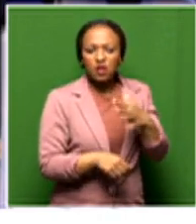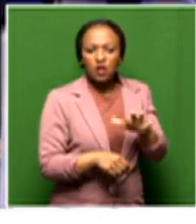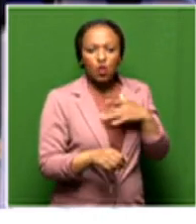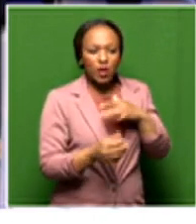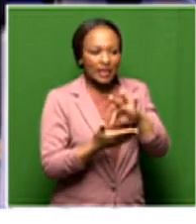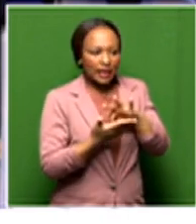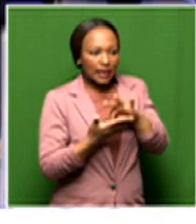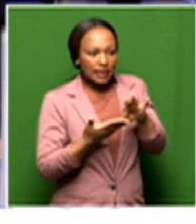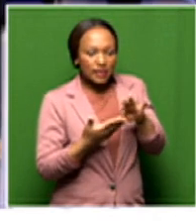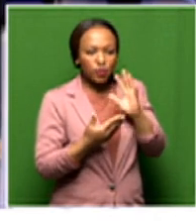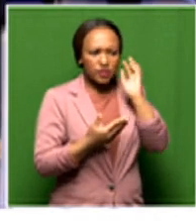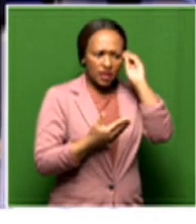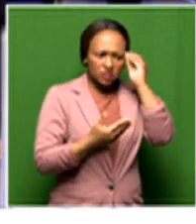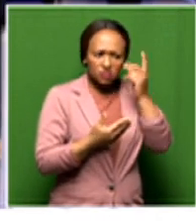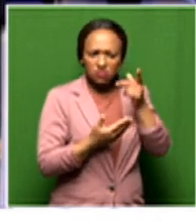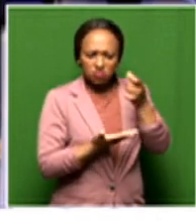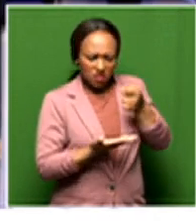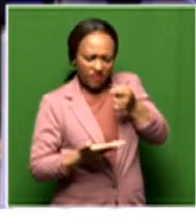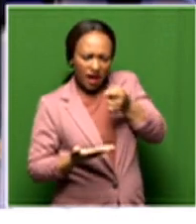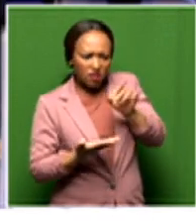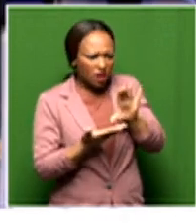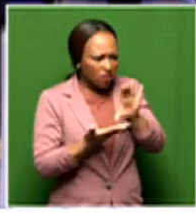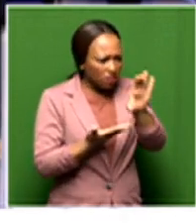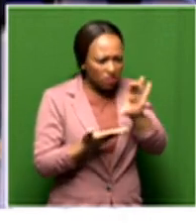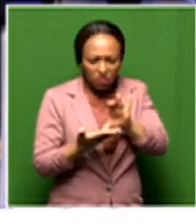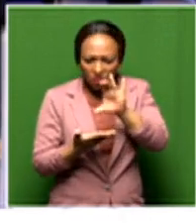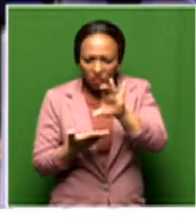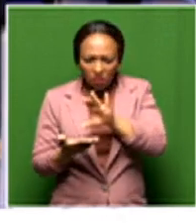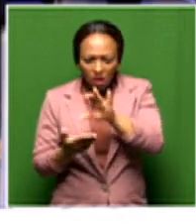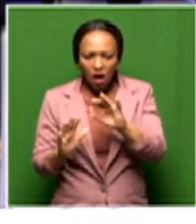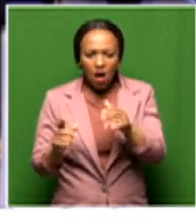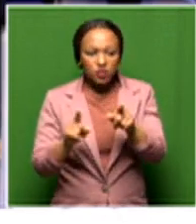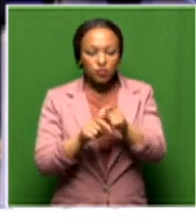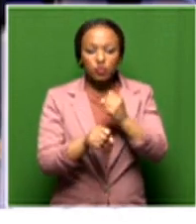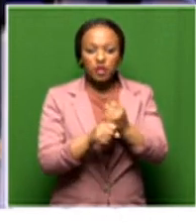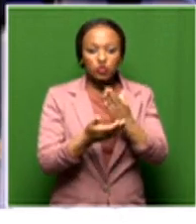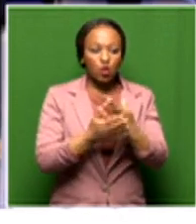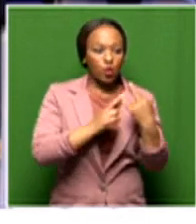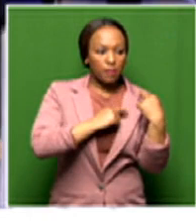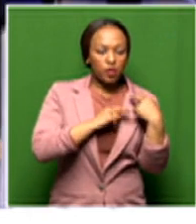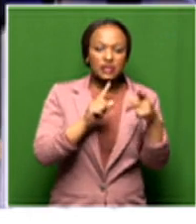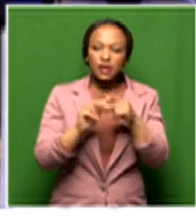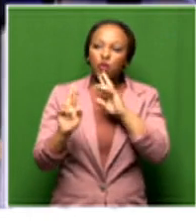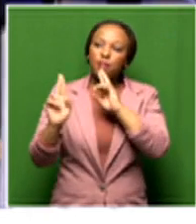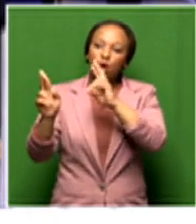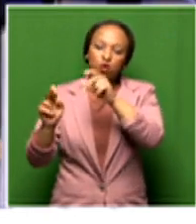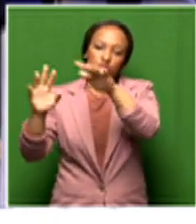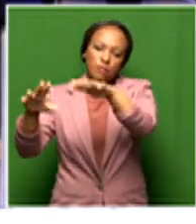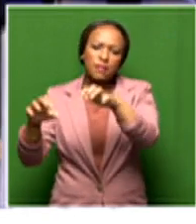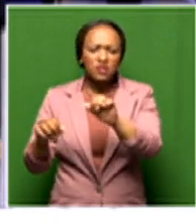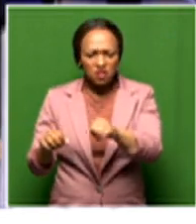a keen interest in the activities of the fund, and that we are accountable and report to them. And certainly we do